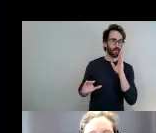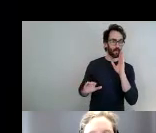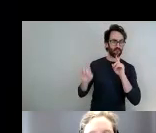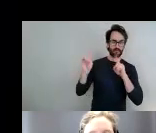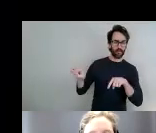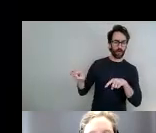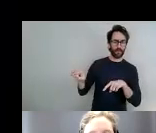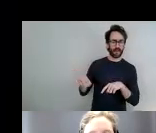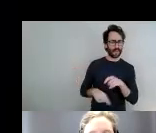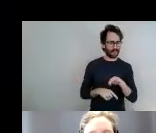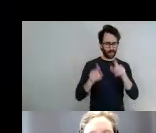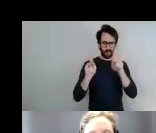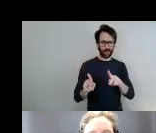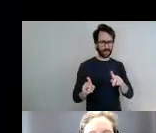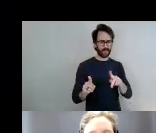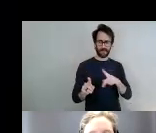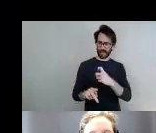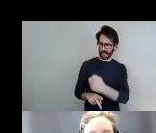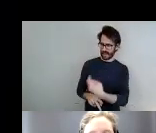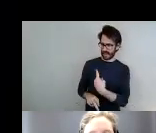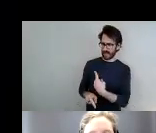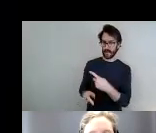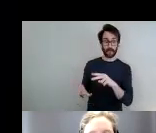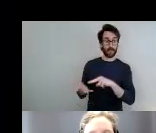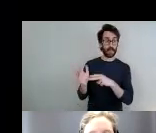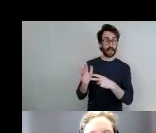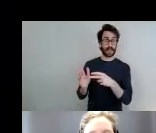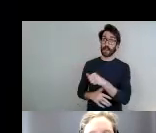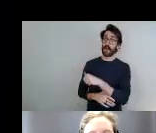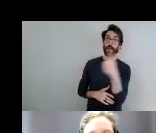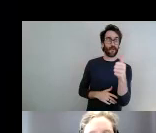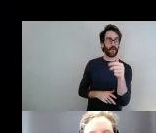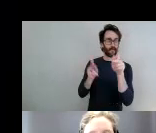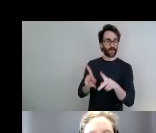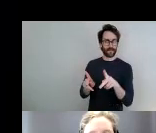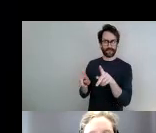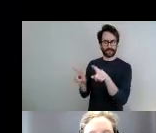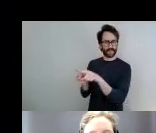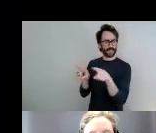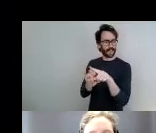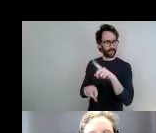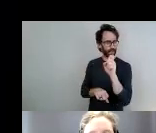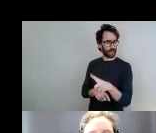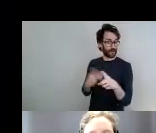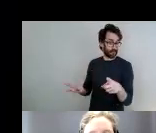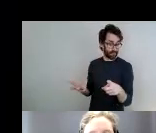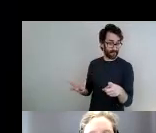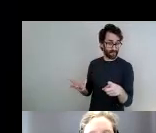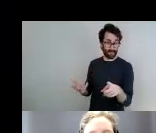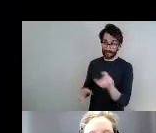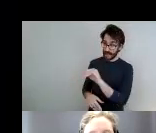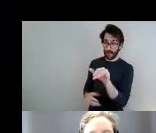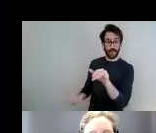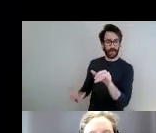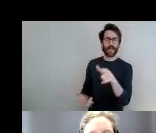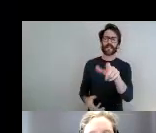someone's asking that question, likely somebody else is thinking that same question and would be interested in the answer. So this is just